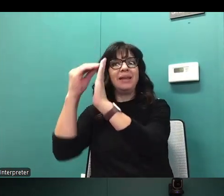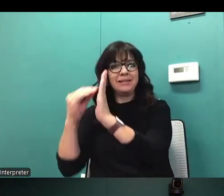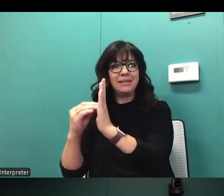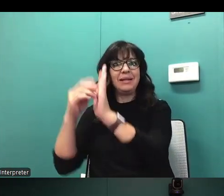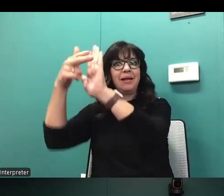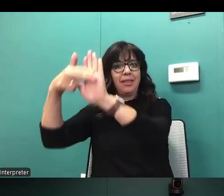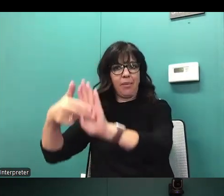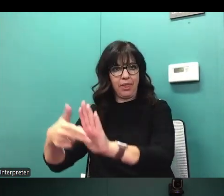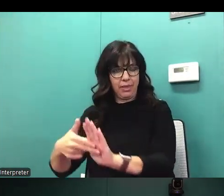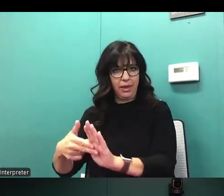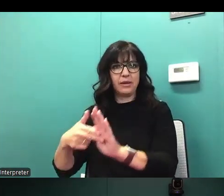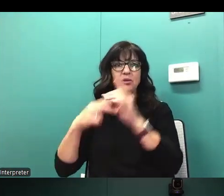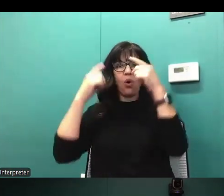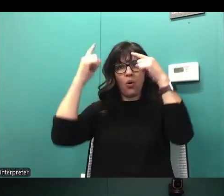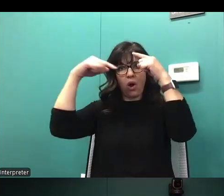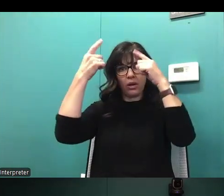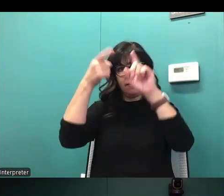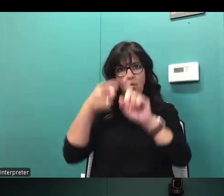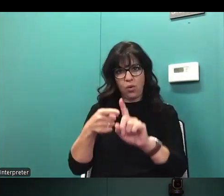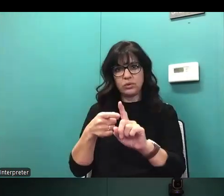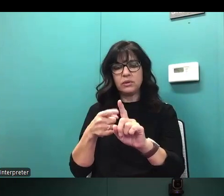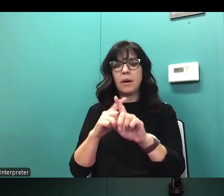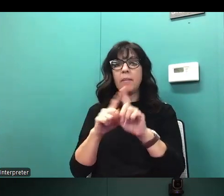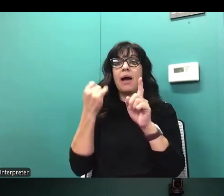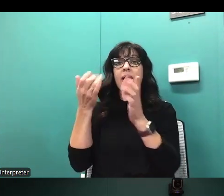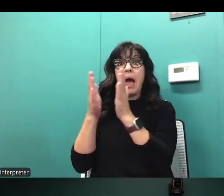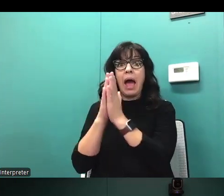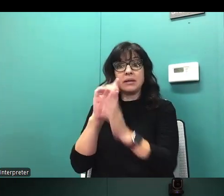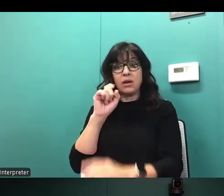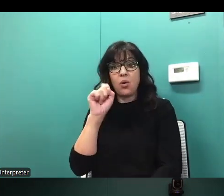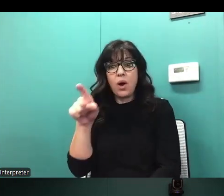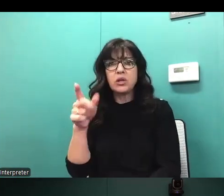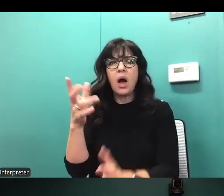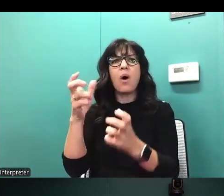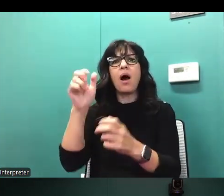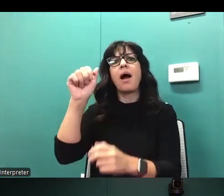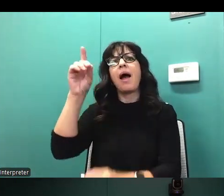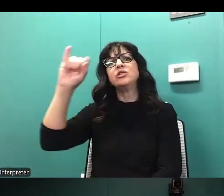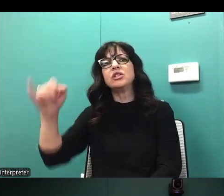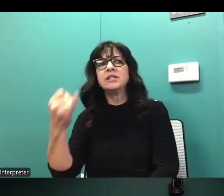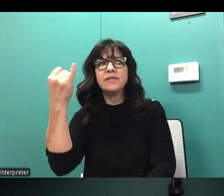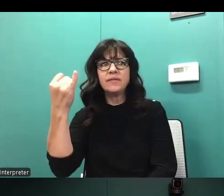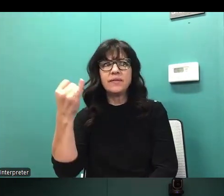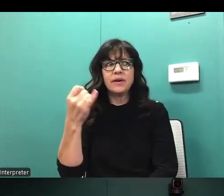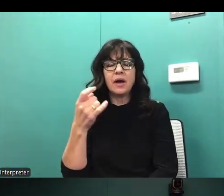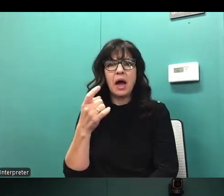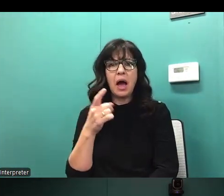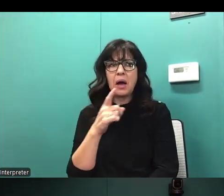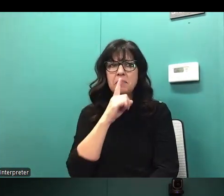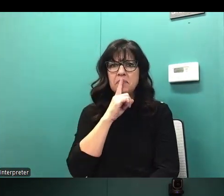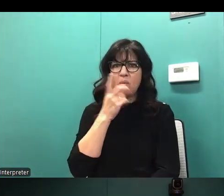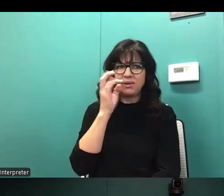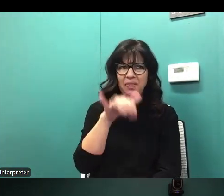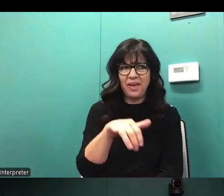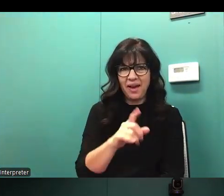working on, cognitive goals here. But if I ask a question where I'm wanting to get adjectives, I'm not going to ask them like, what's